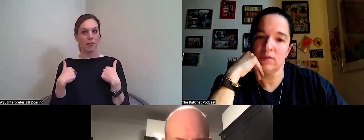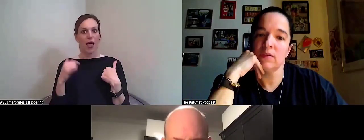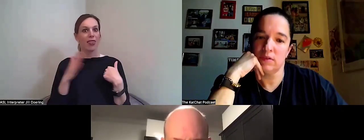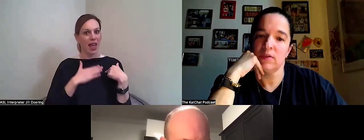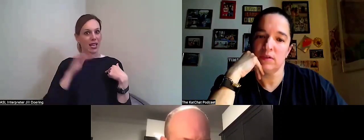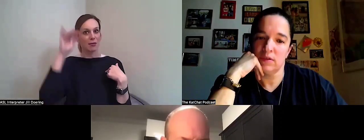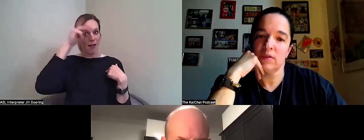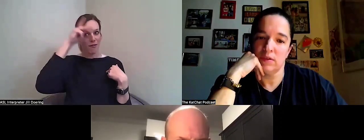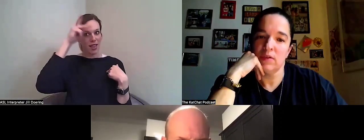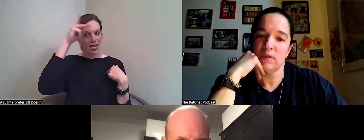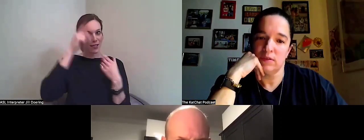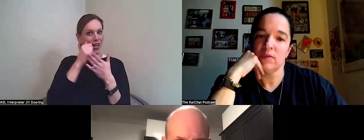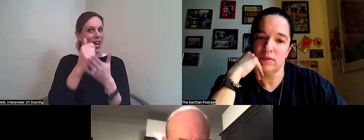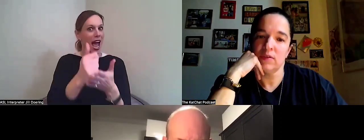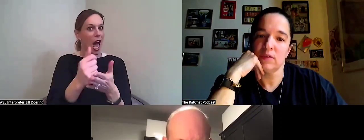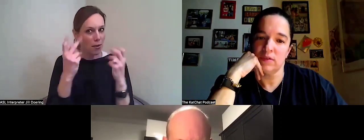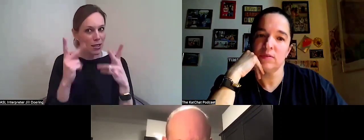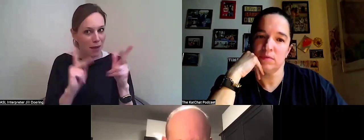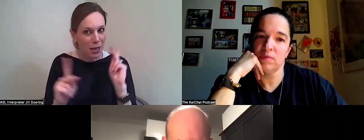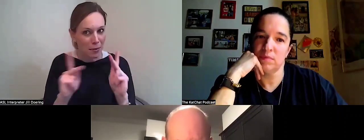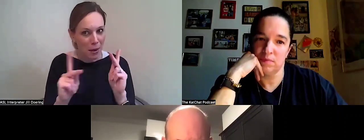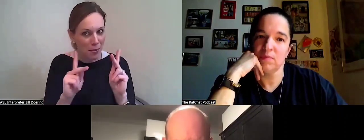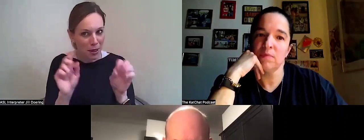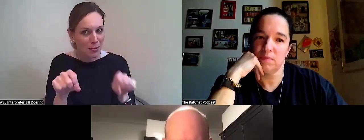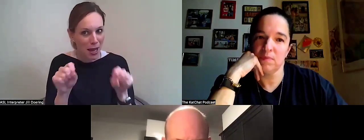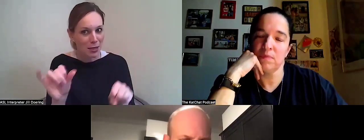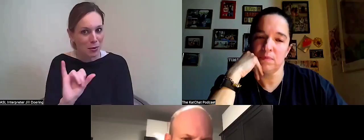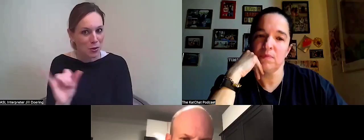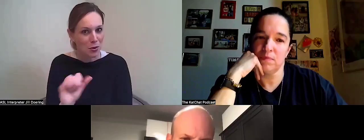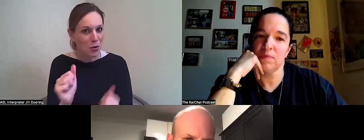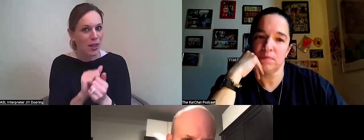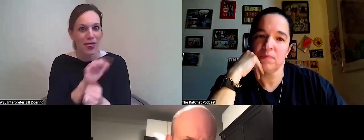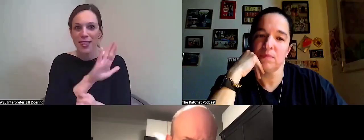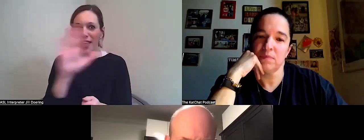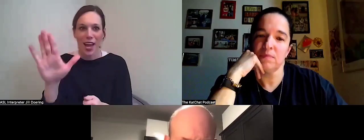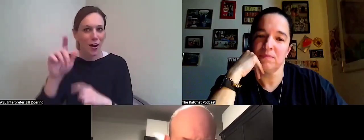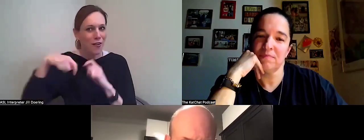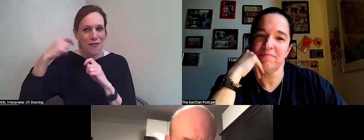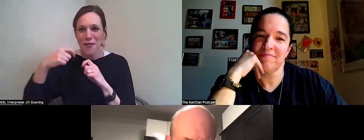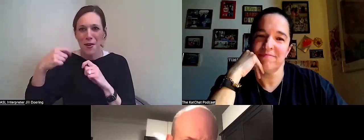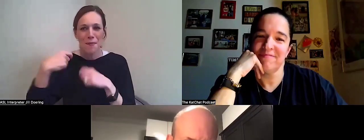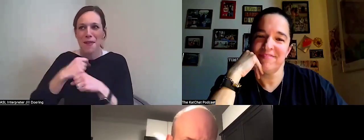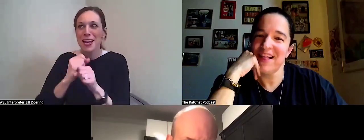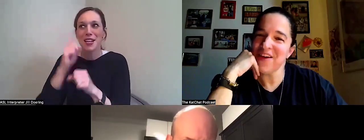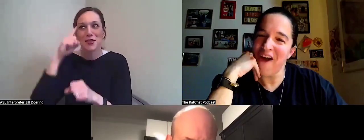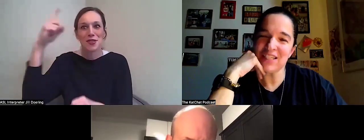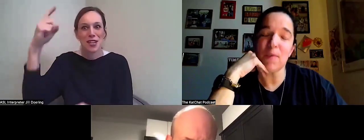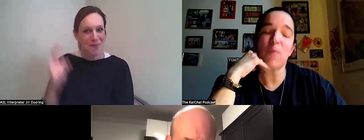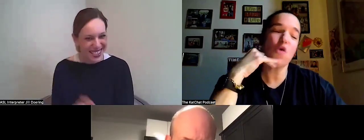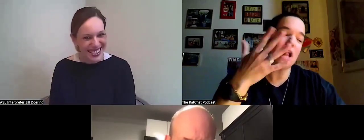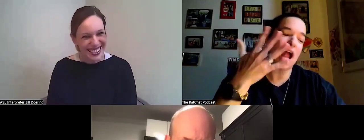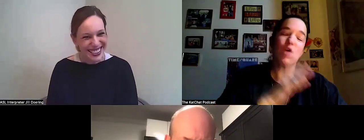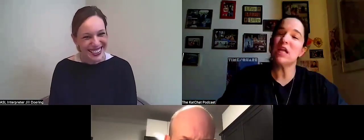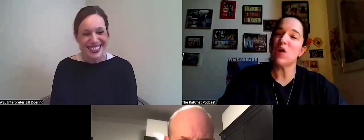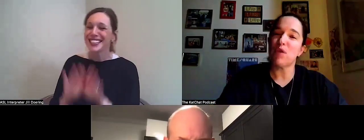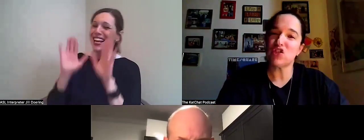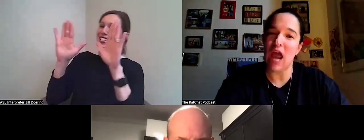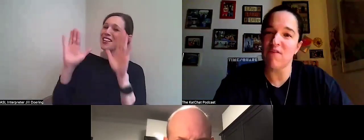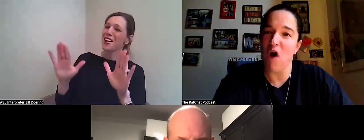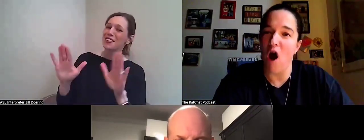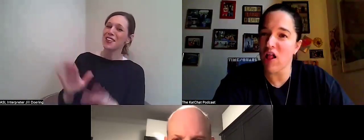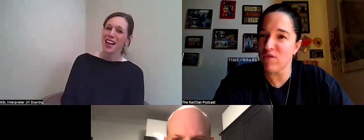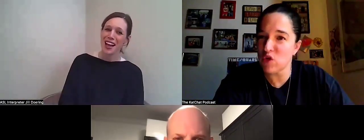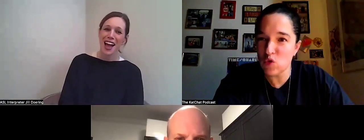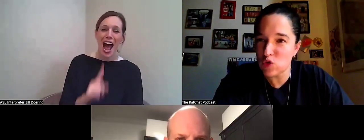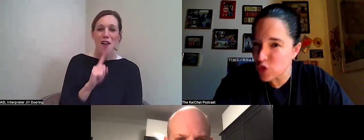and help out as many people as I can, with their filmmaking dreams. That's awesome. I really